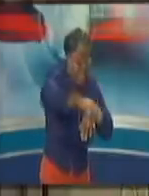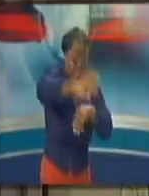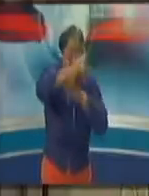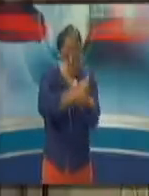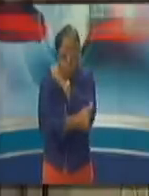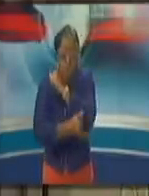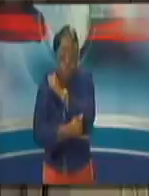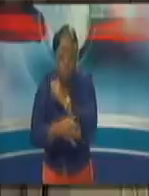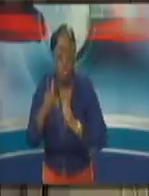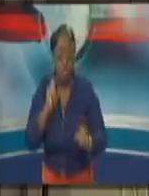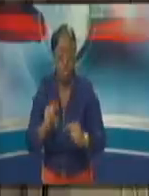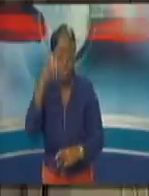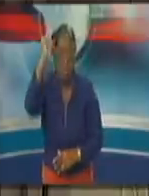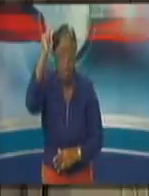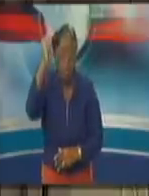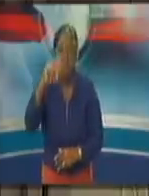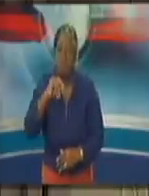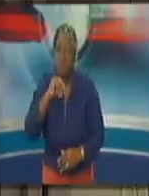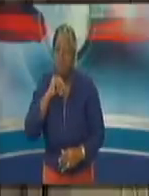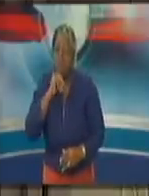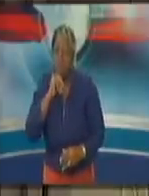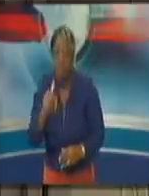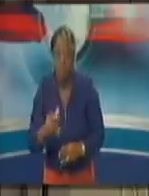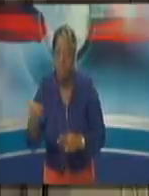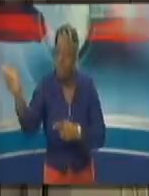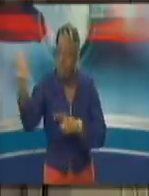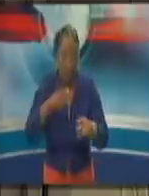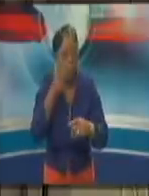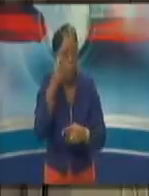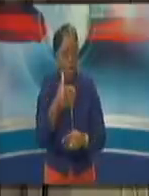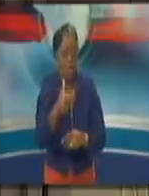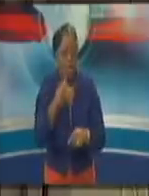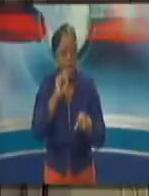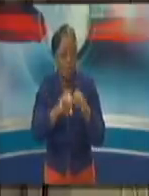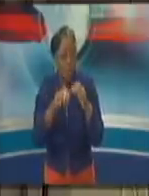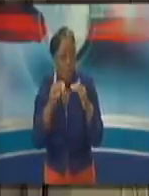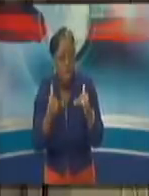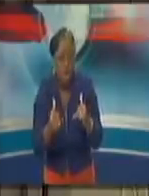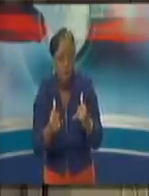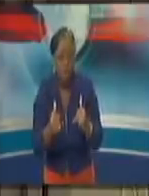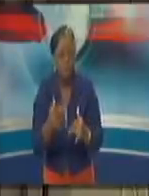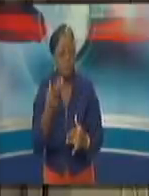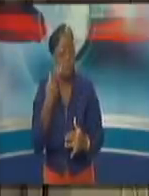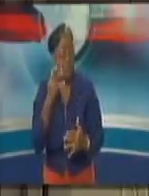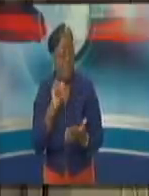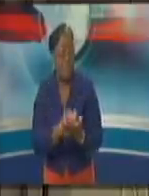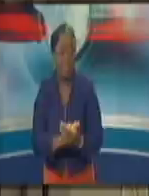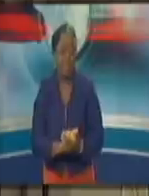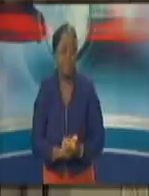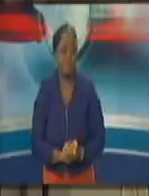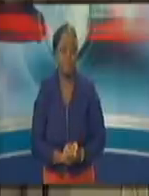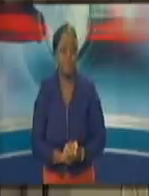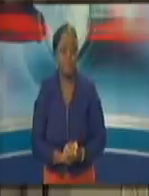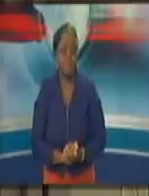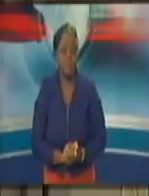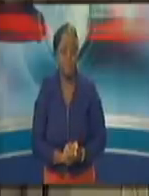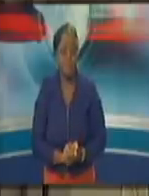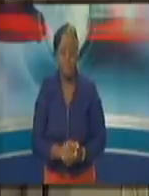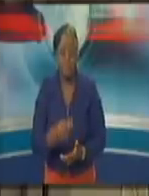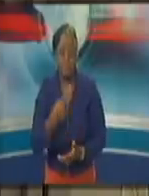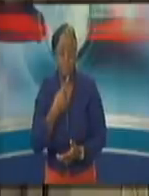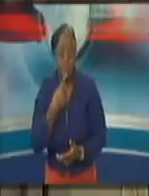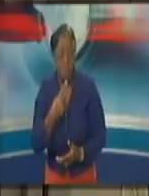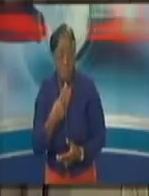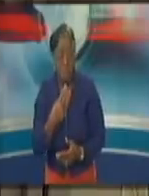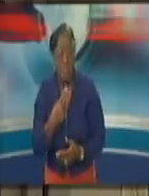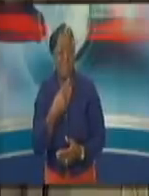you are seeing is a response to that protocol. I can tell you categorically,